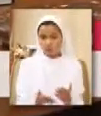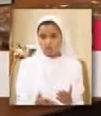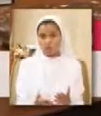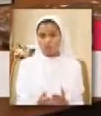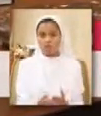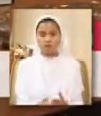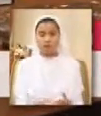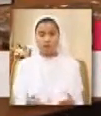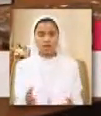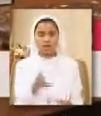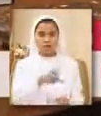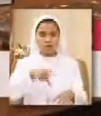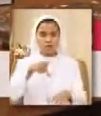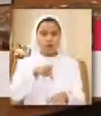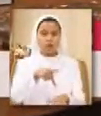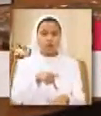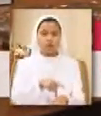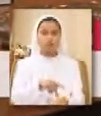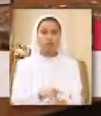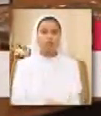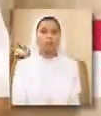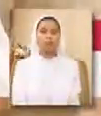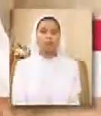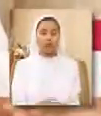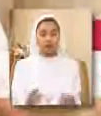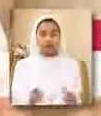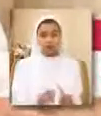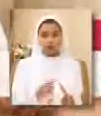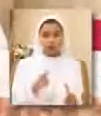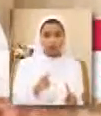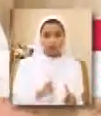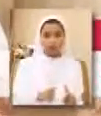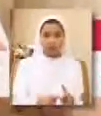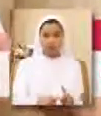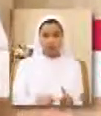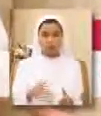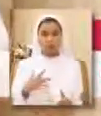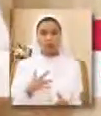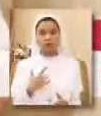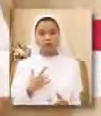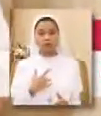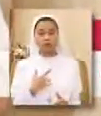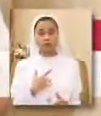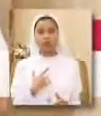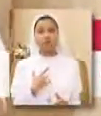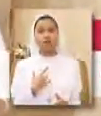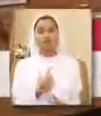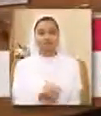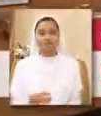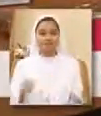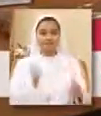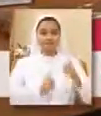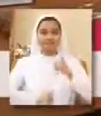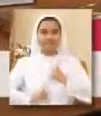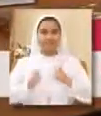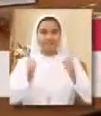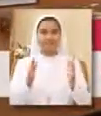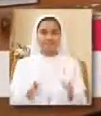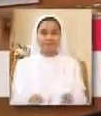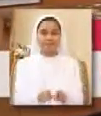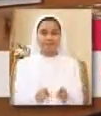precisely. I'm so happy that really here we have to work here. And then they might get to feel like a celebrity too. Amen. That's right.